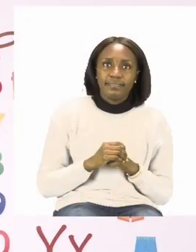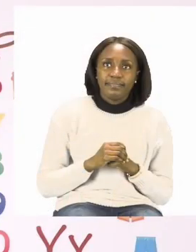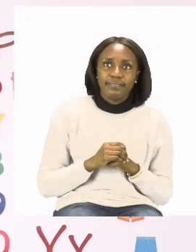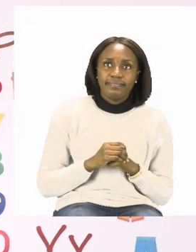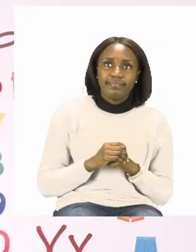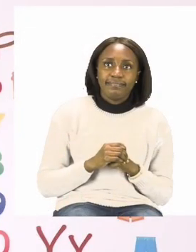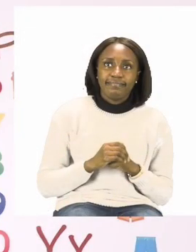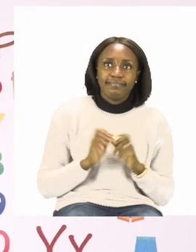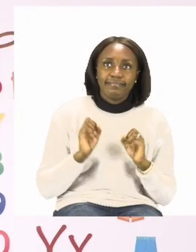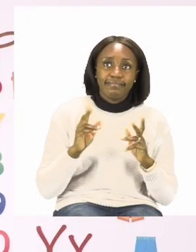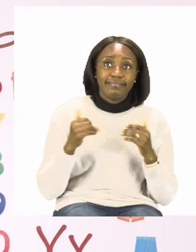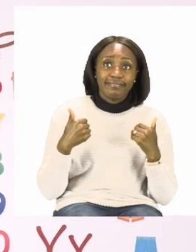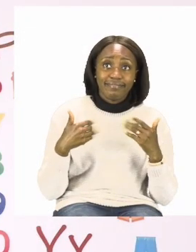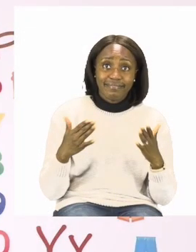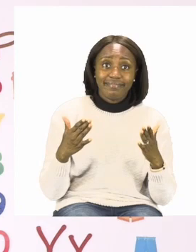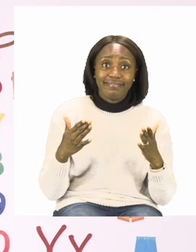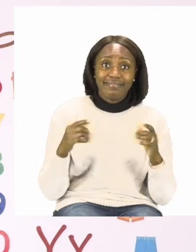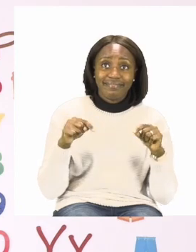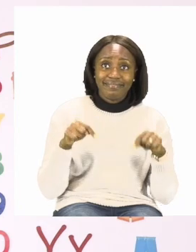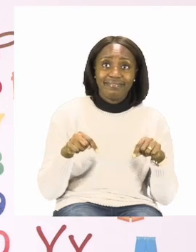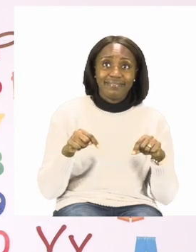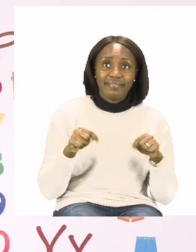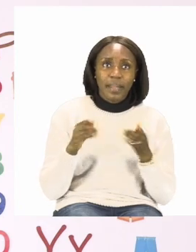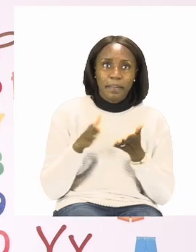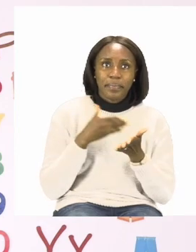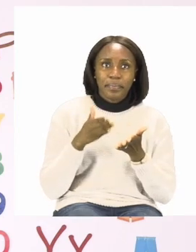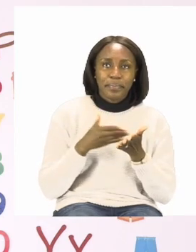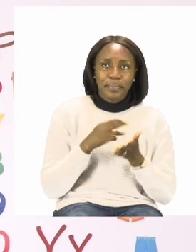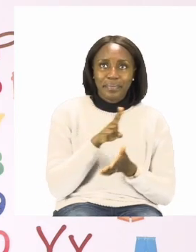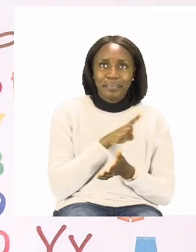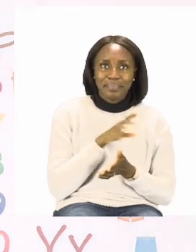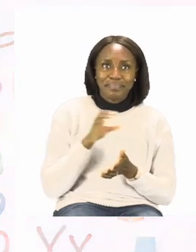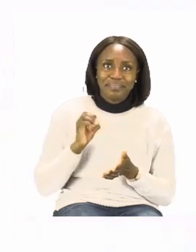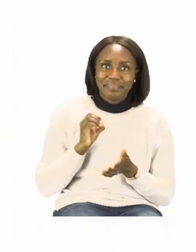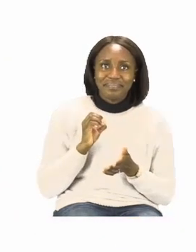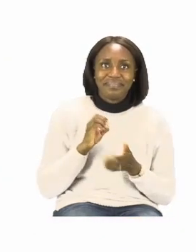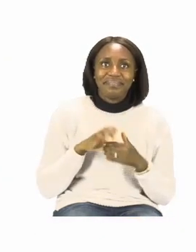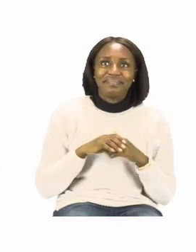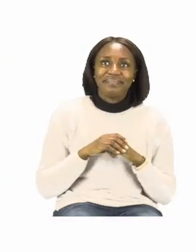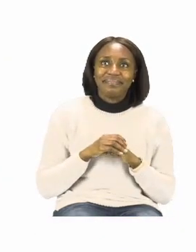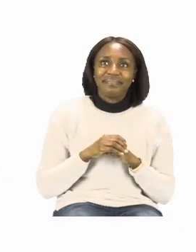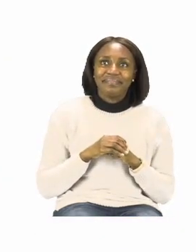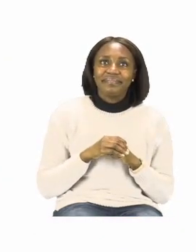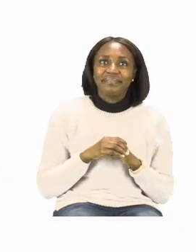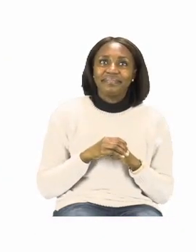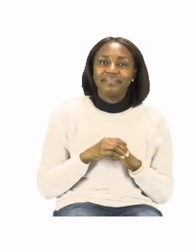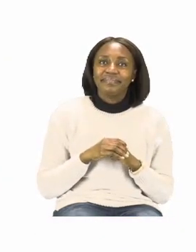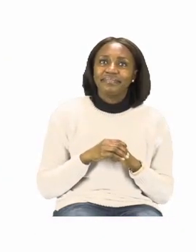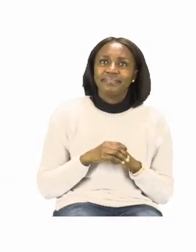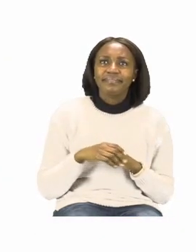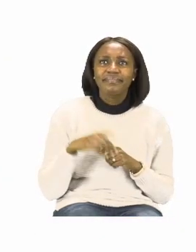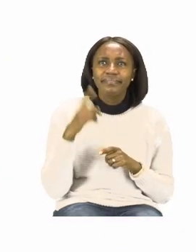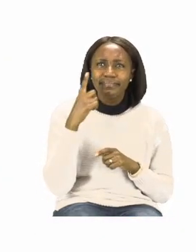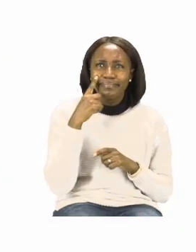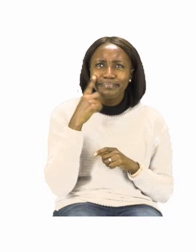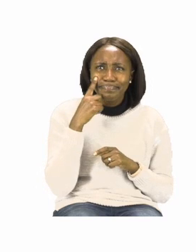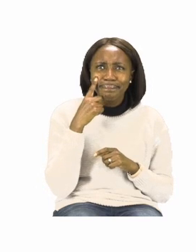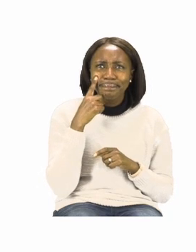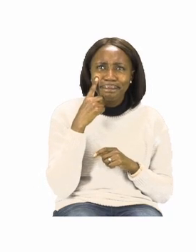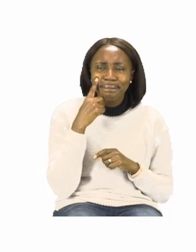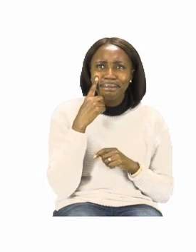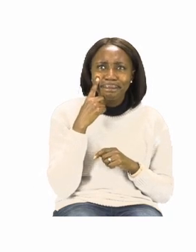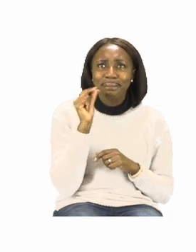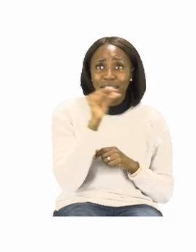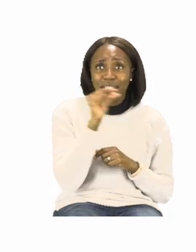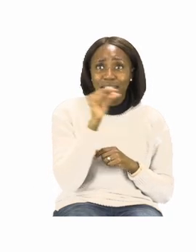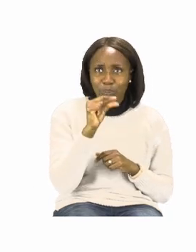Let's start our lesson today, boys and girls, by turning to page 20. On page 20, we are going to be doing our vocabulary